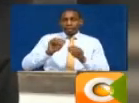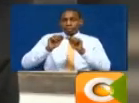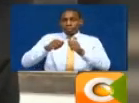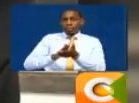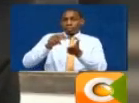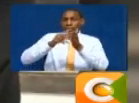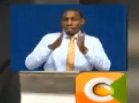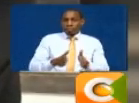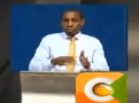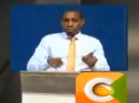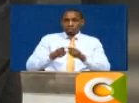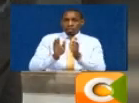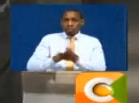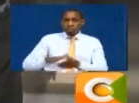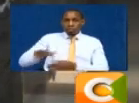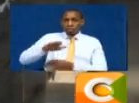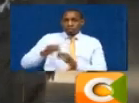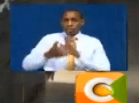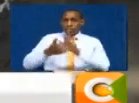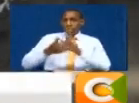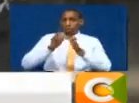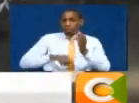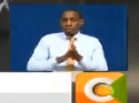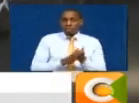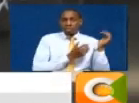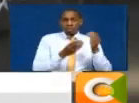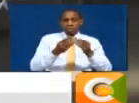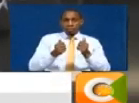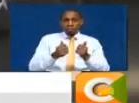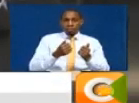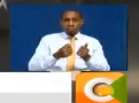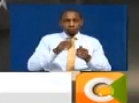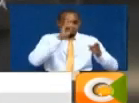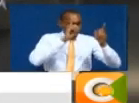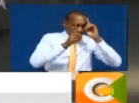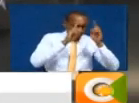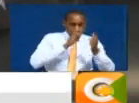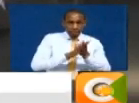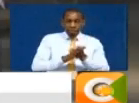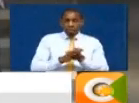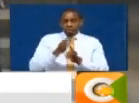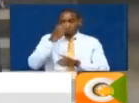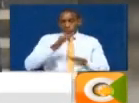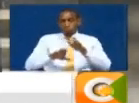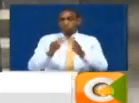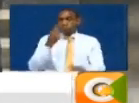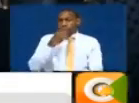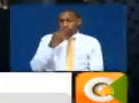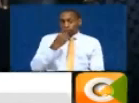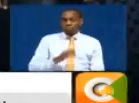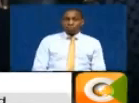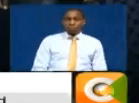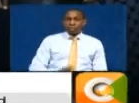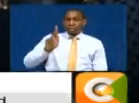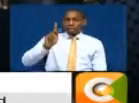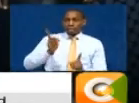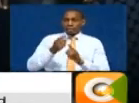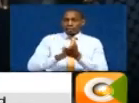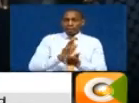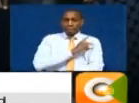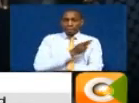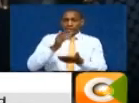potential candidates, this geolocation hint is expected to end any further speculation on the Ruto running mate question. The Kenya Kwanza